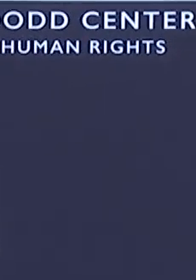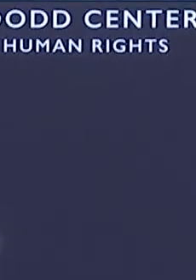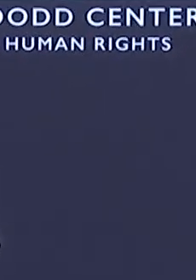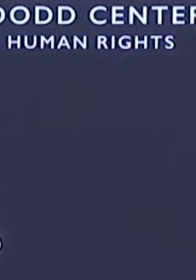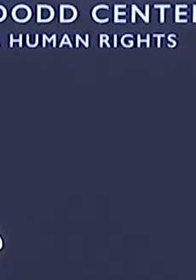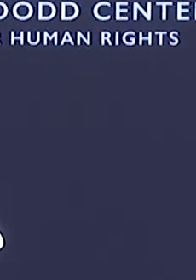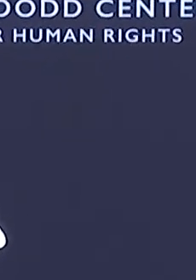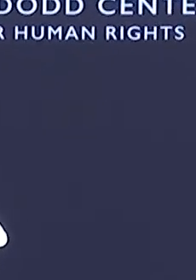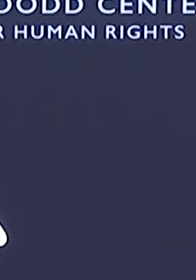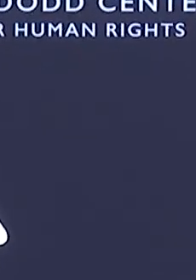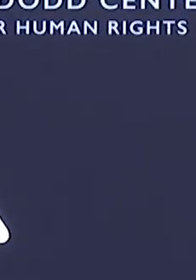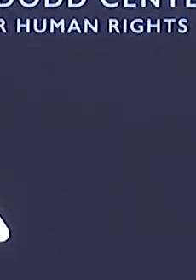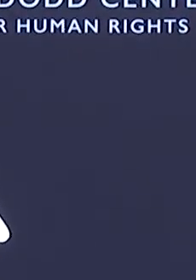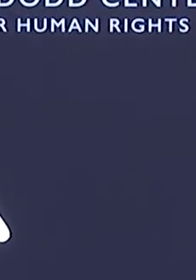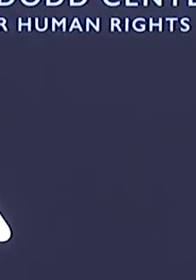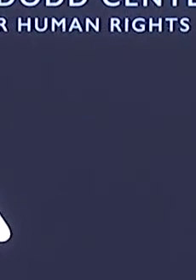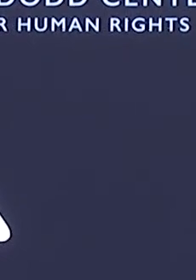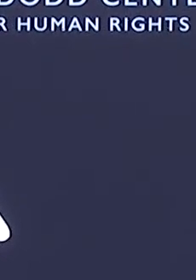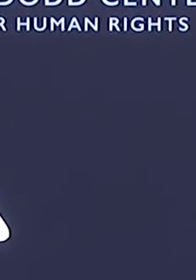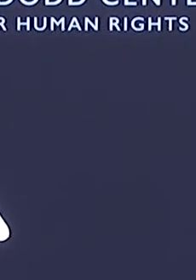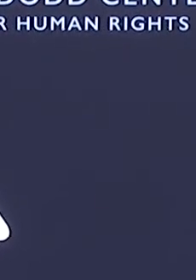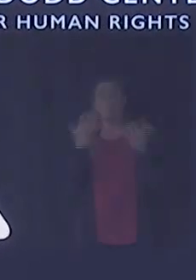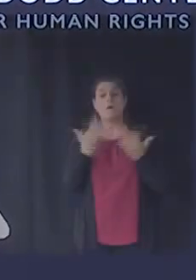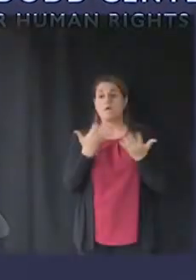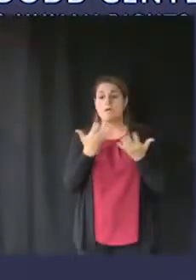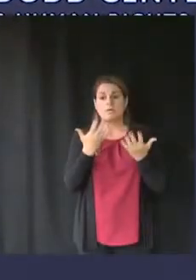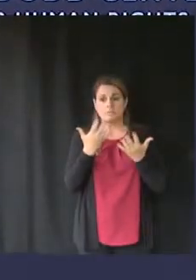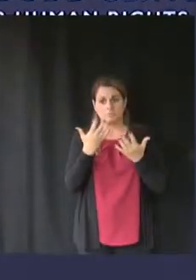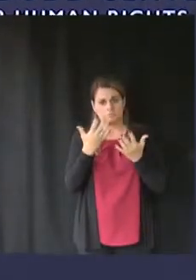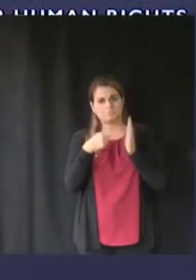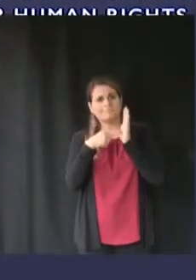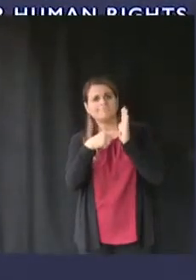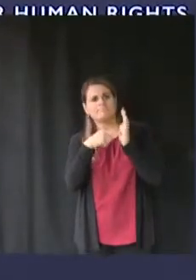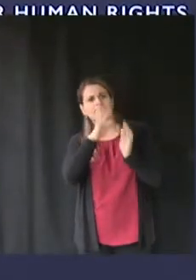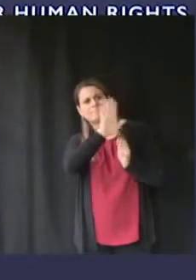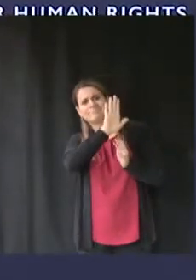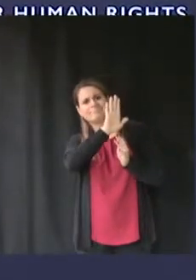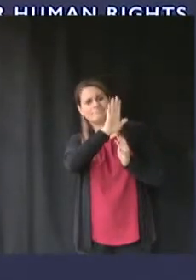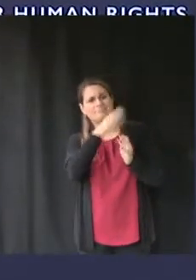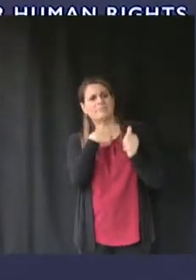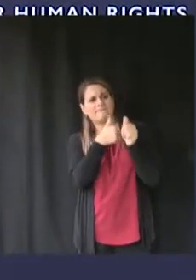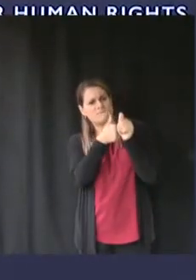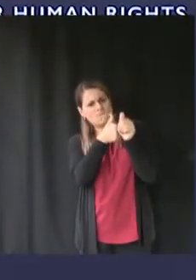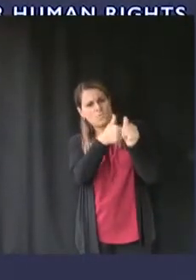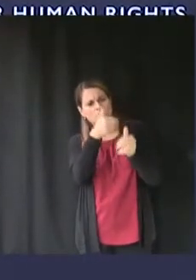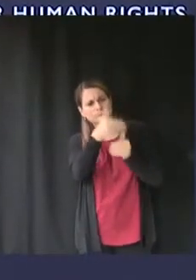our responsibilities according to their example. K'chi Willie Winnie, thank you very much.